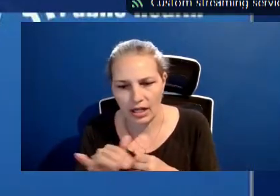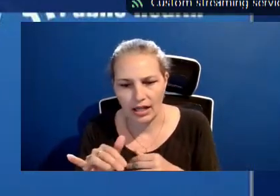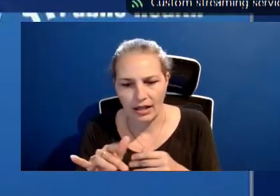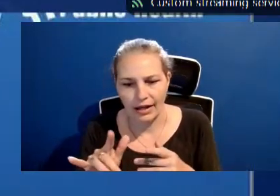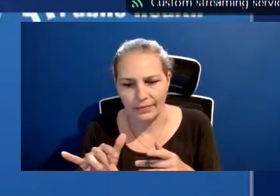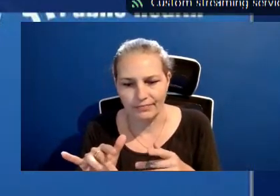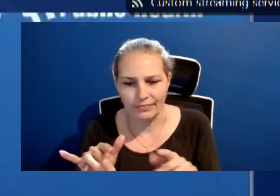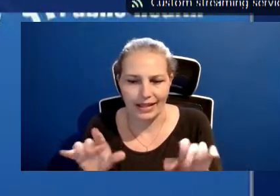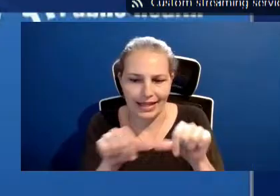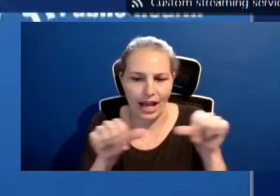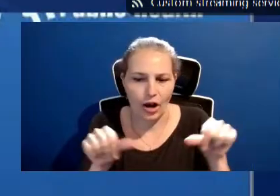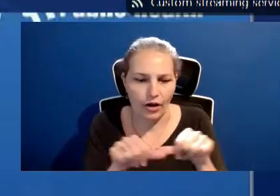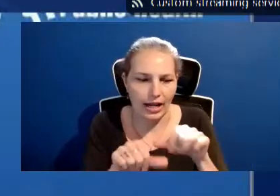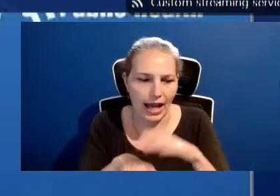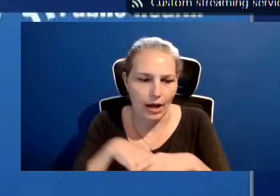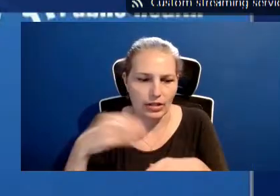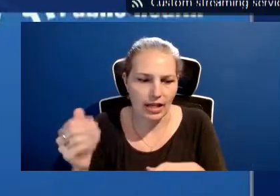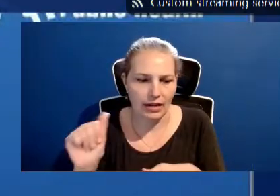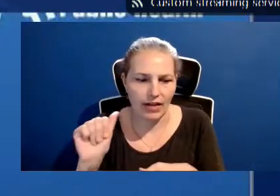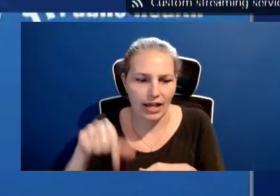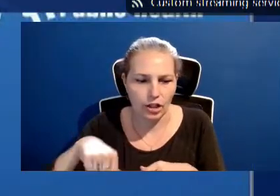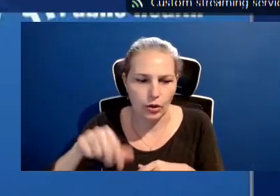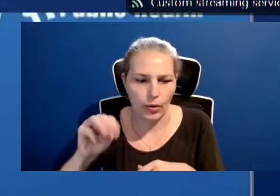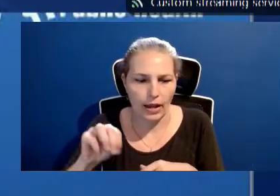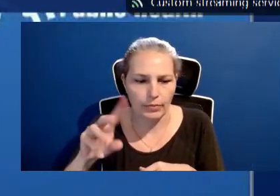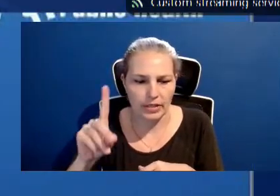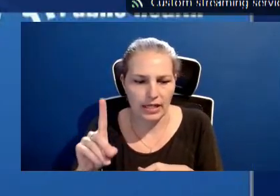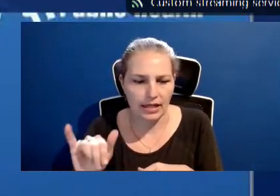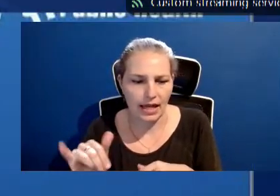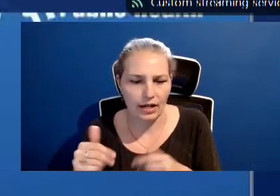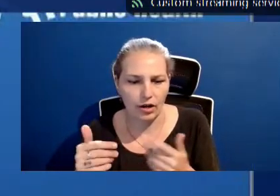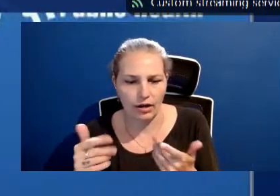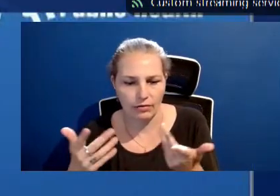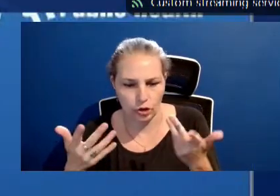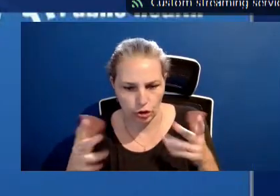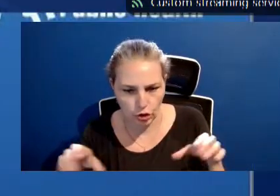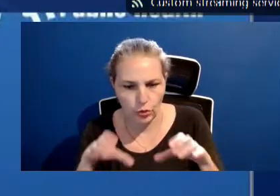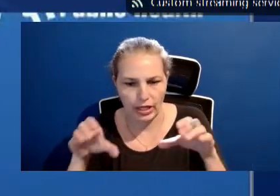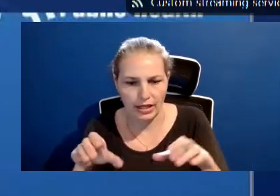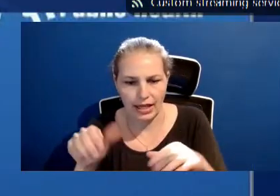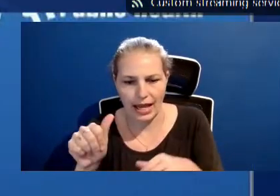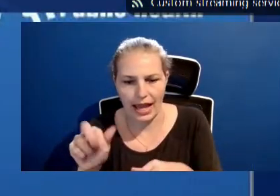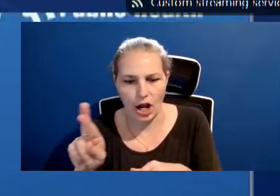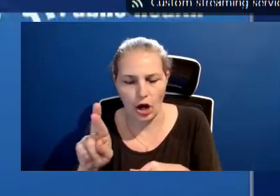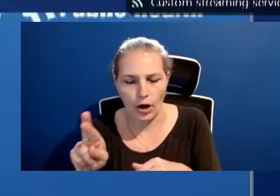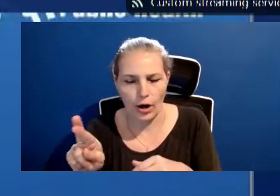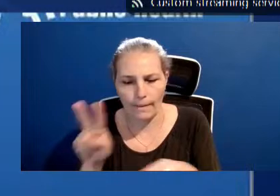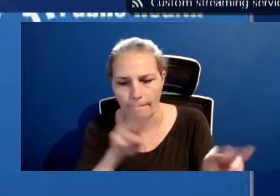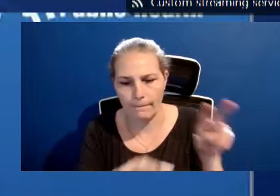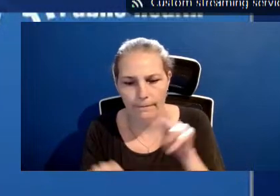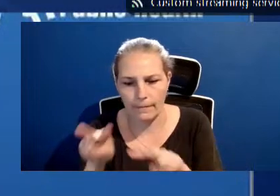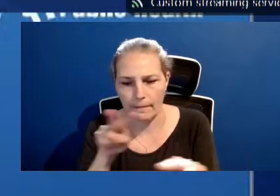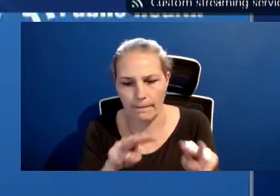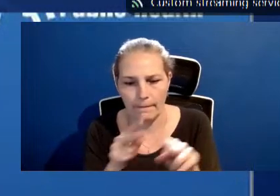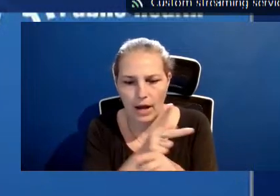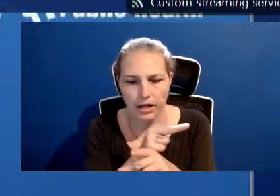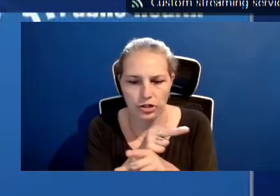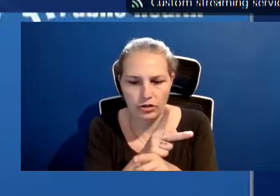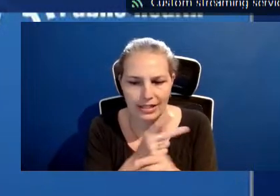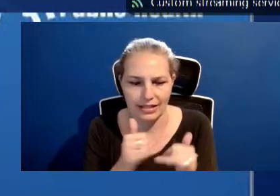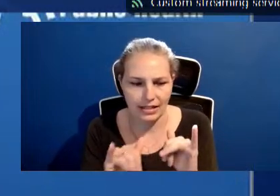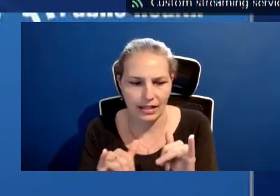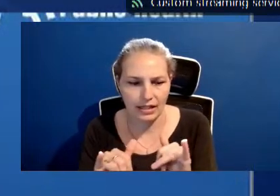AQMD that are completing air monitoring still in the area, and those are some of our academic partners. So if you go on to that